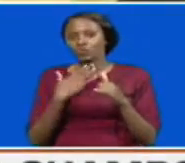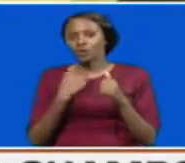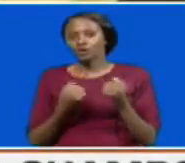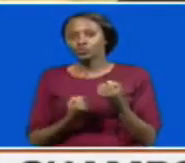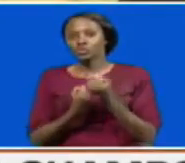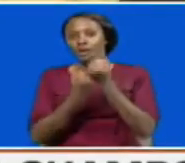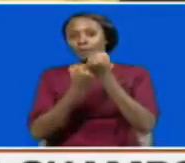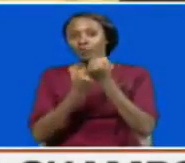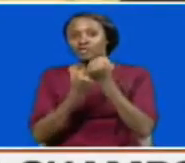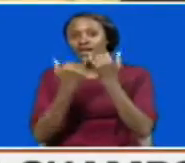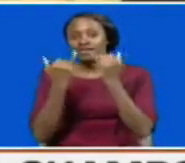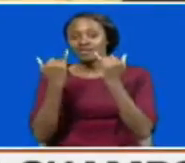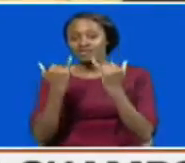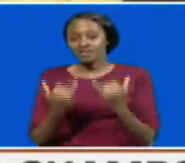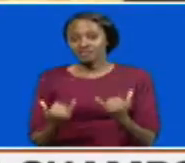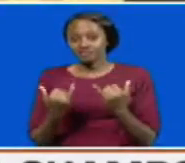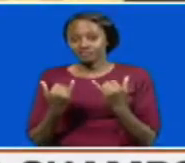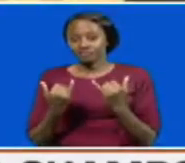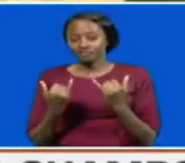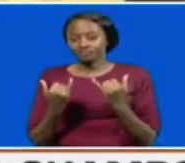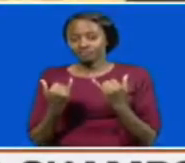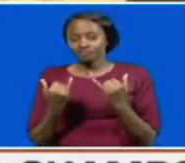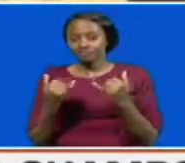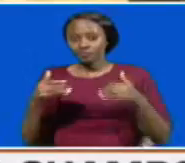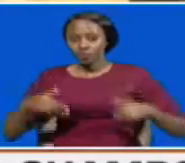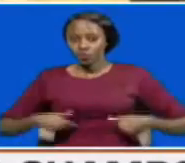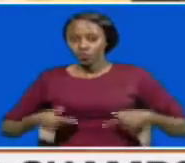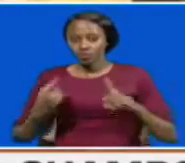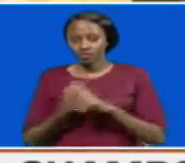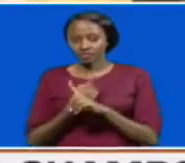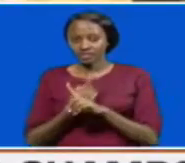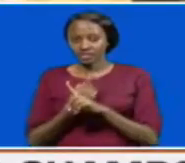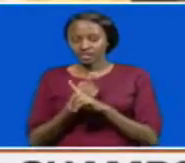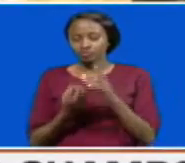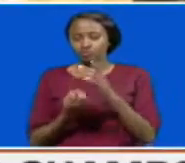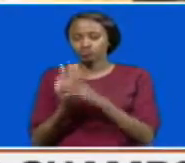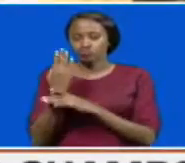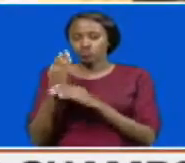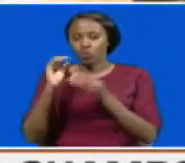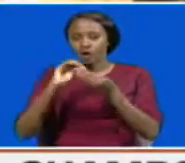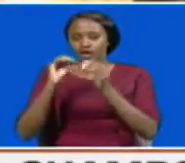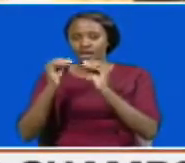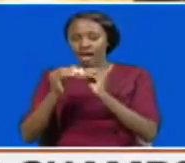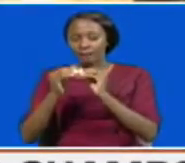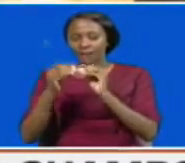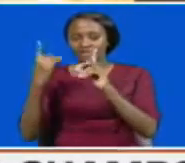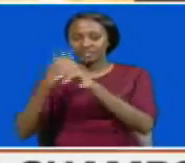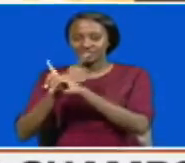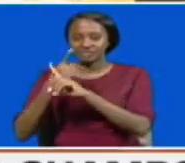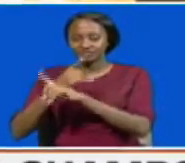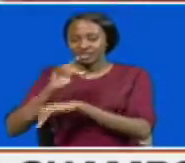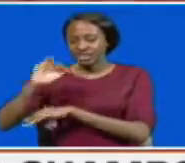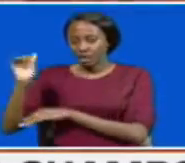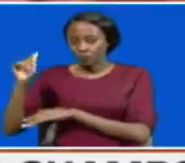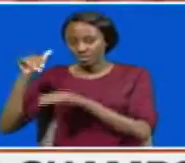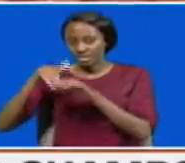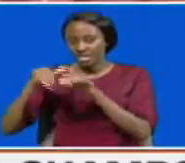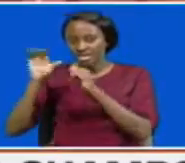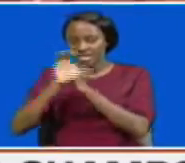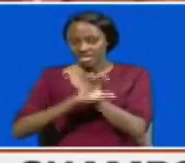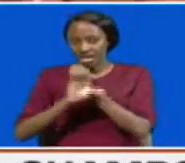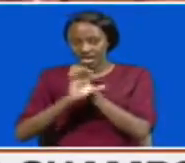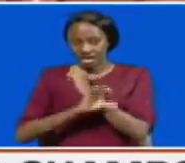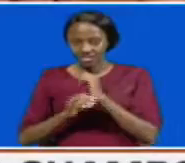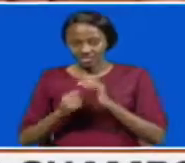that, and we're looking to growing more numbers, getting to even different counties in the country.